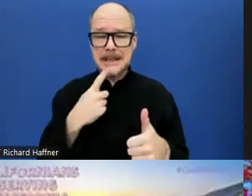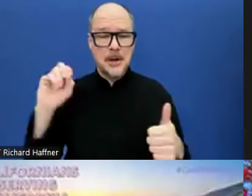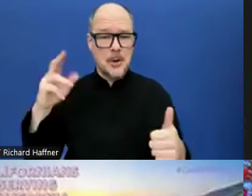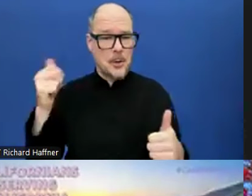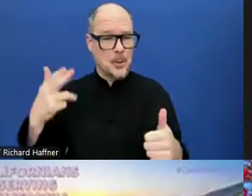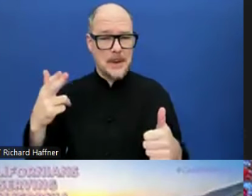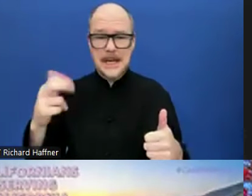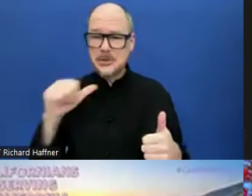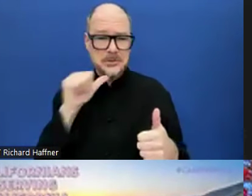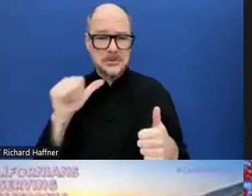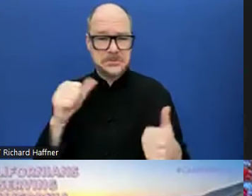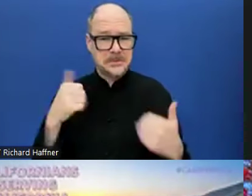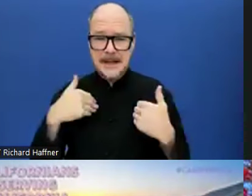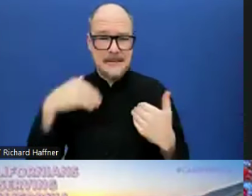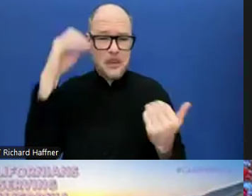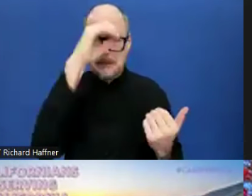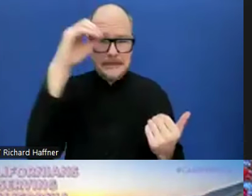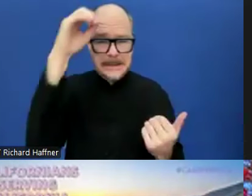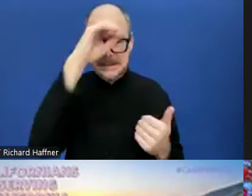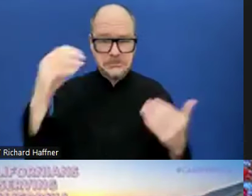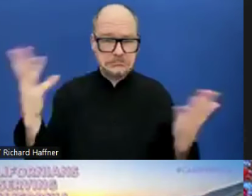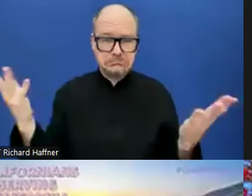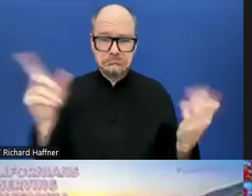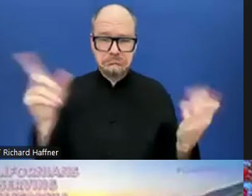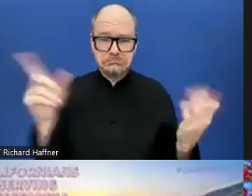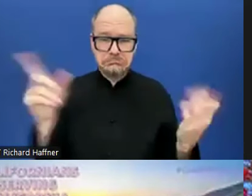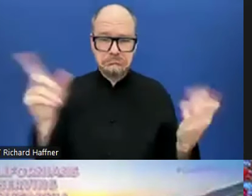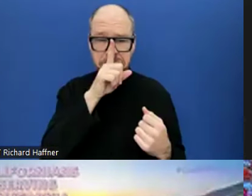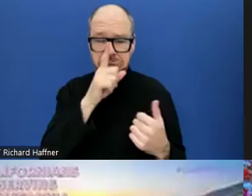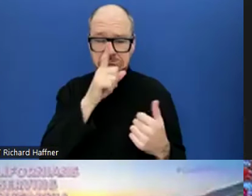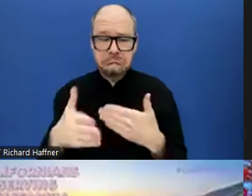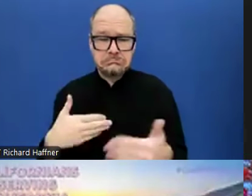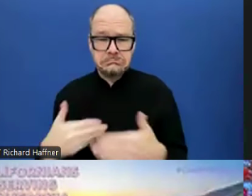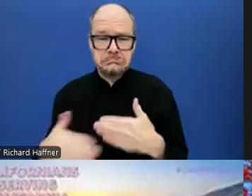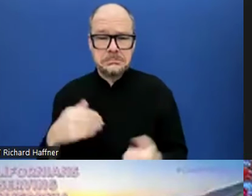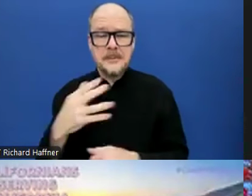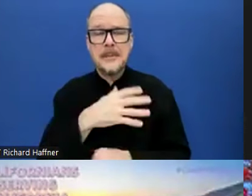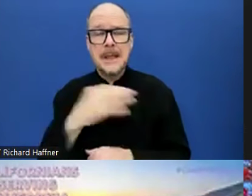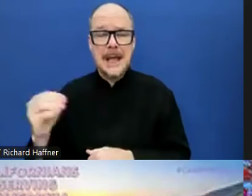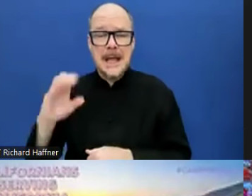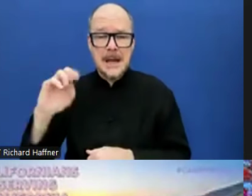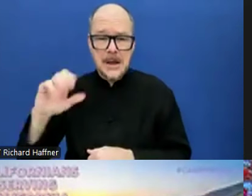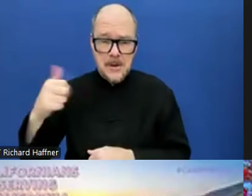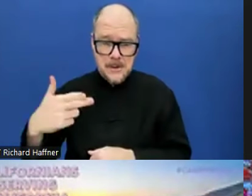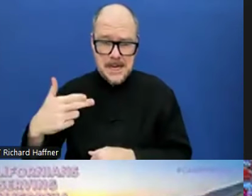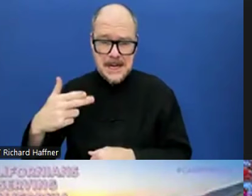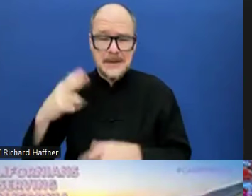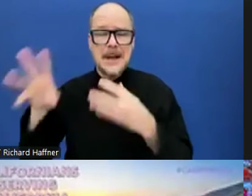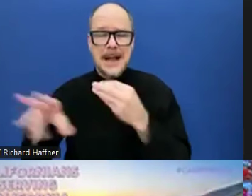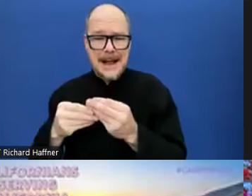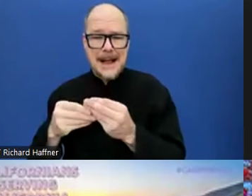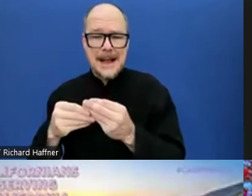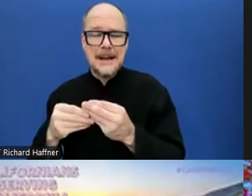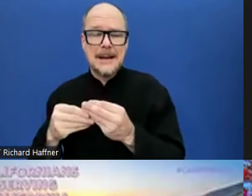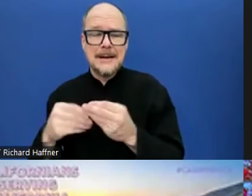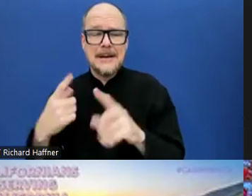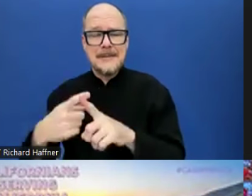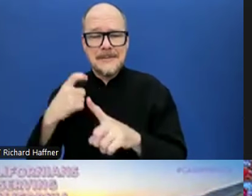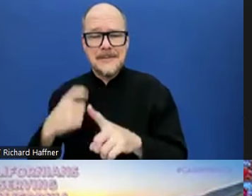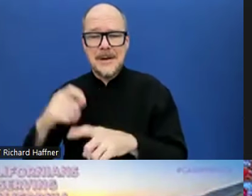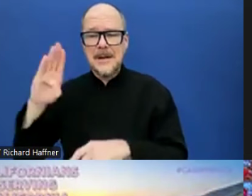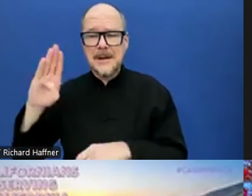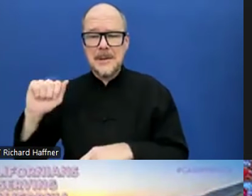take a position on this recommendation. OAH went on to provide an excerpt from the Bagley-Keene